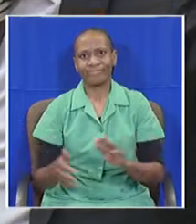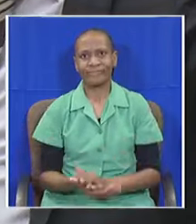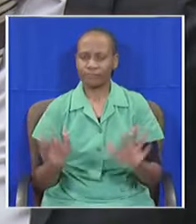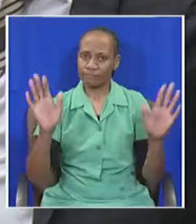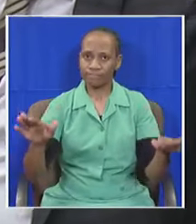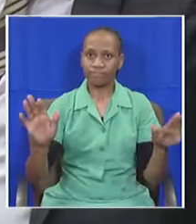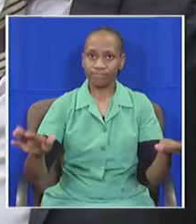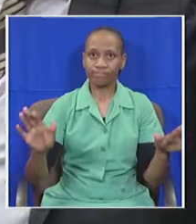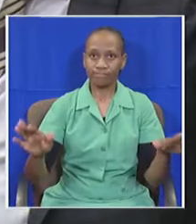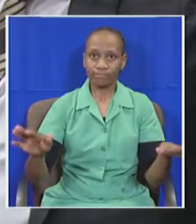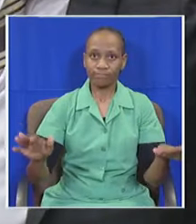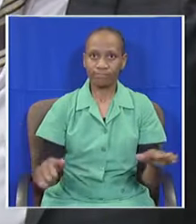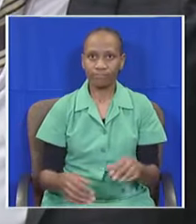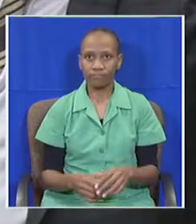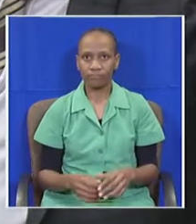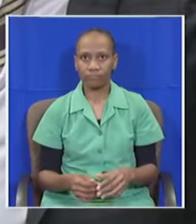Order.